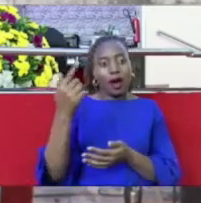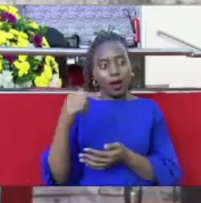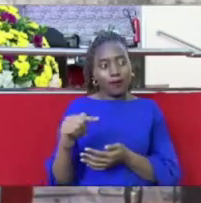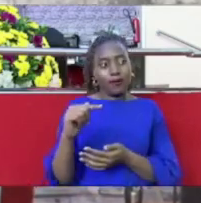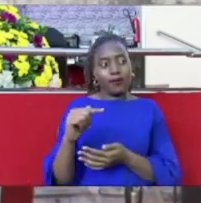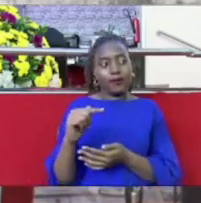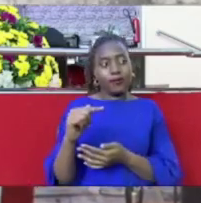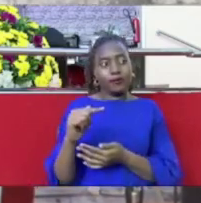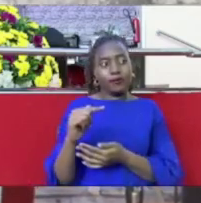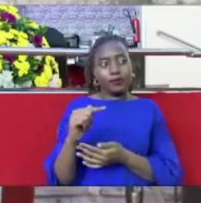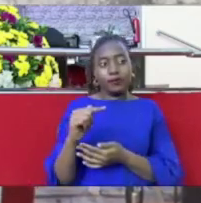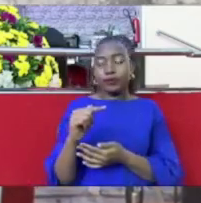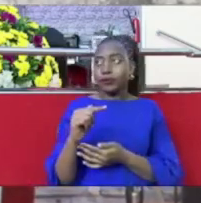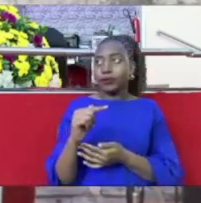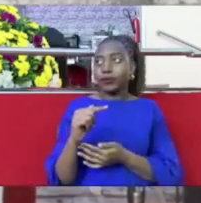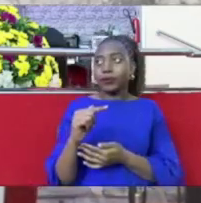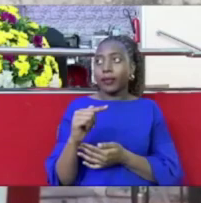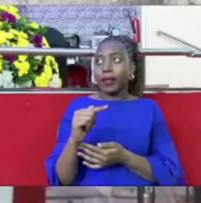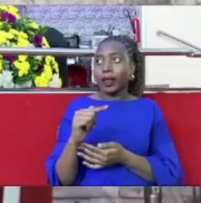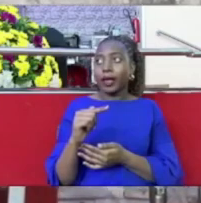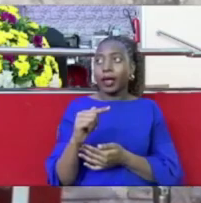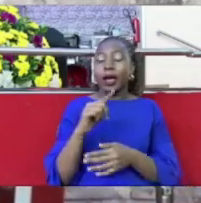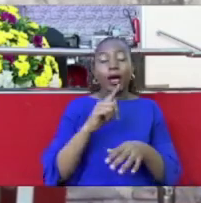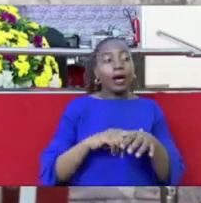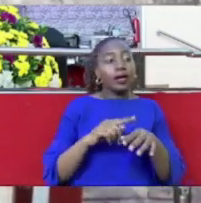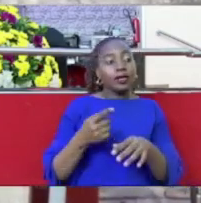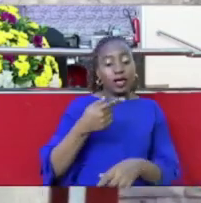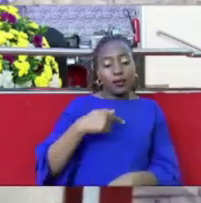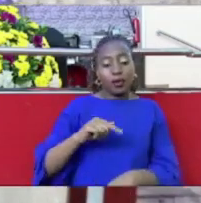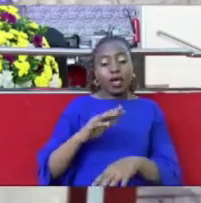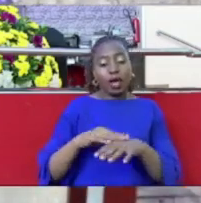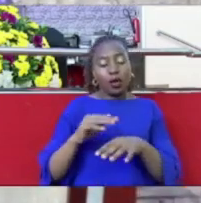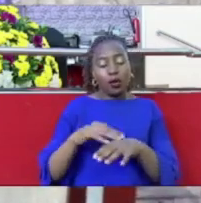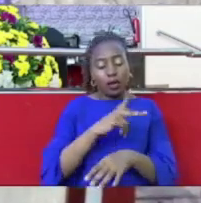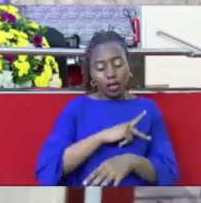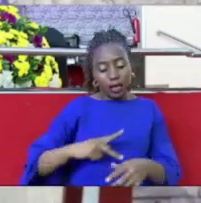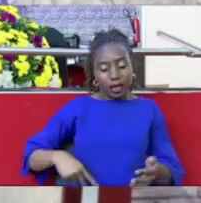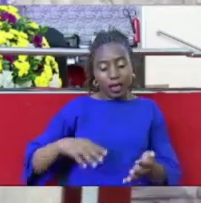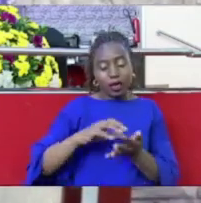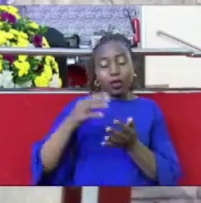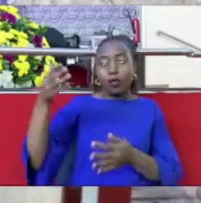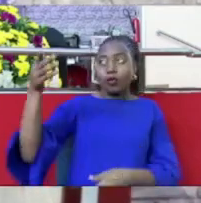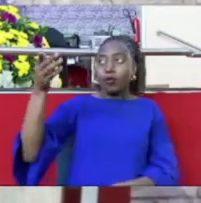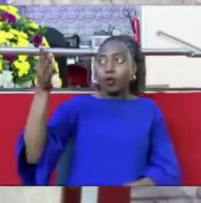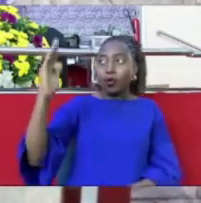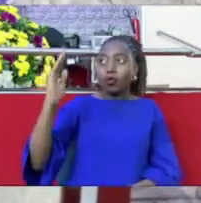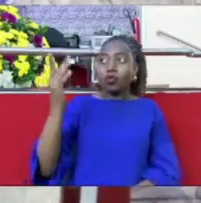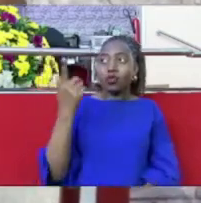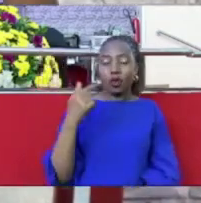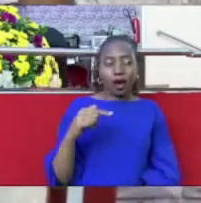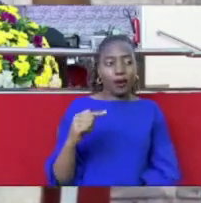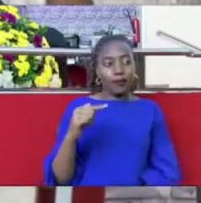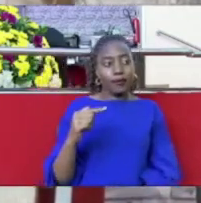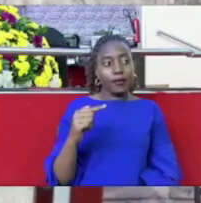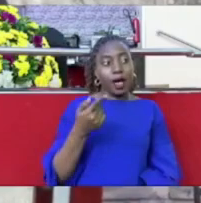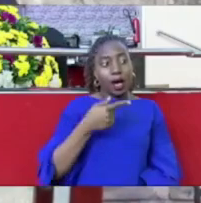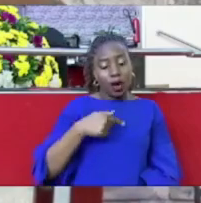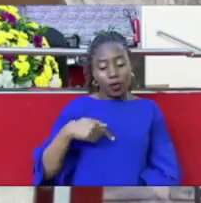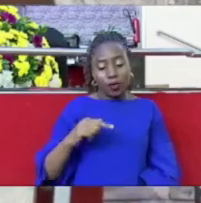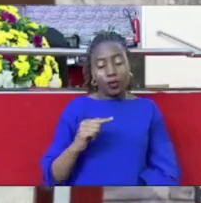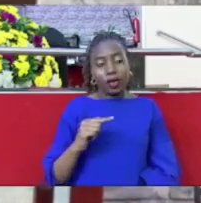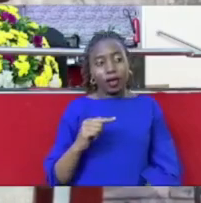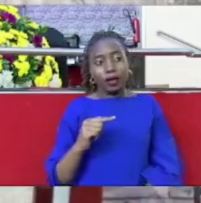ufalme wako uje. When we are calling the kingdom of God to come, tunapoita ufalme wa Mungu uje, we are